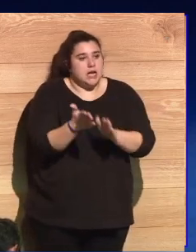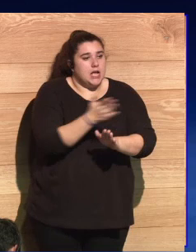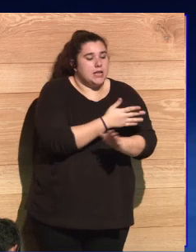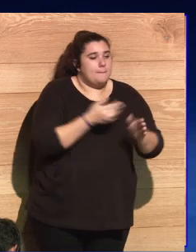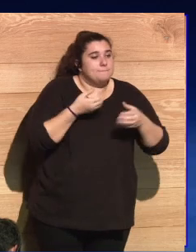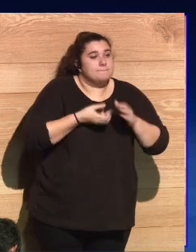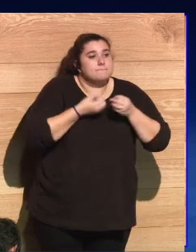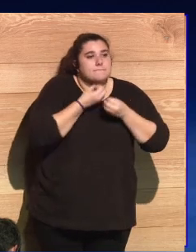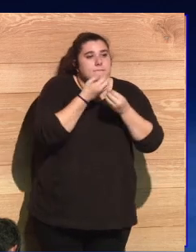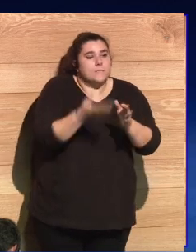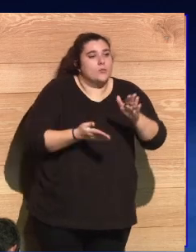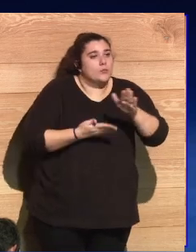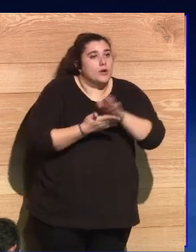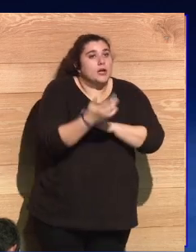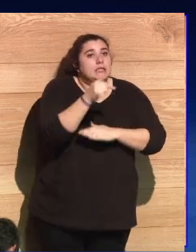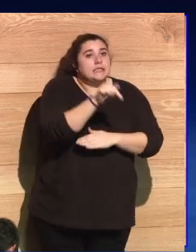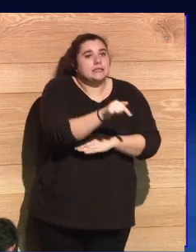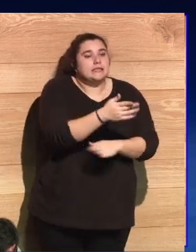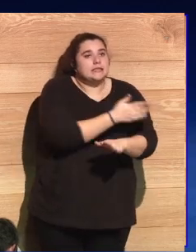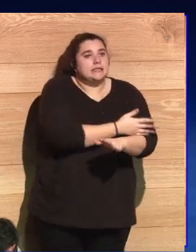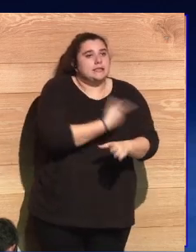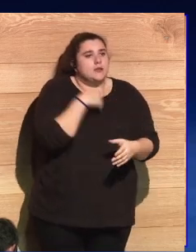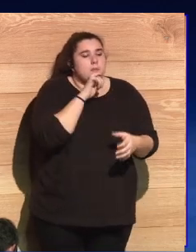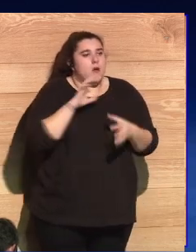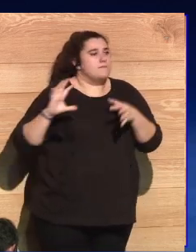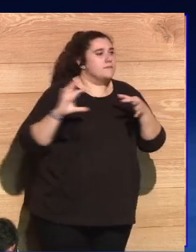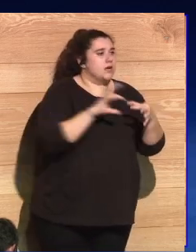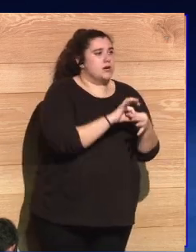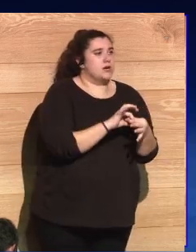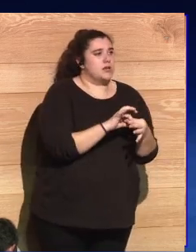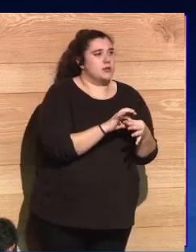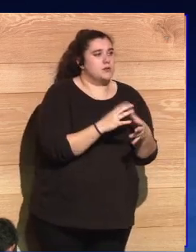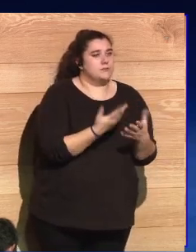and out, that it brought out echoes of